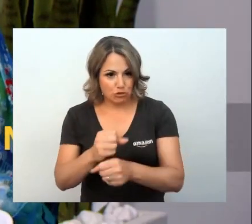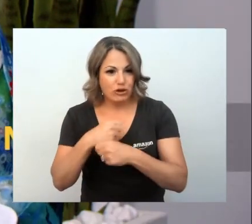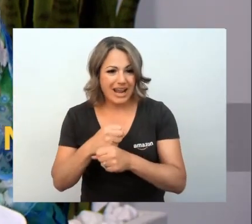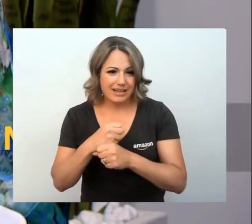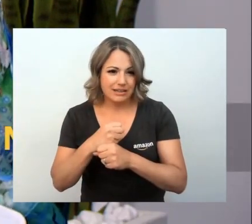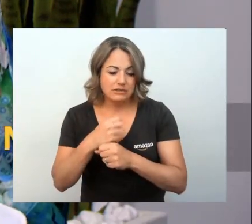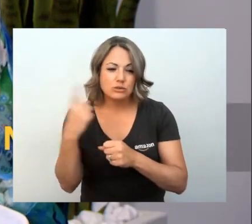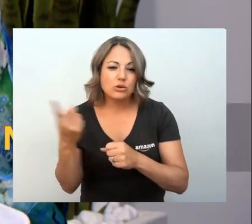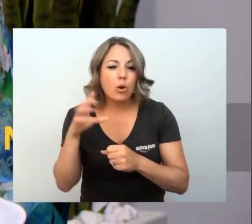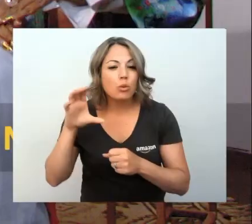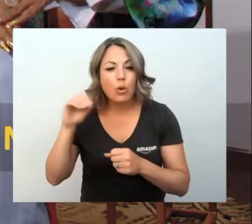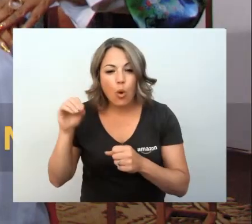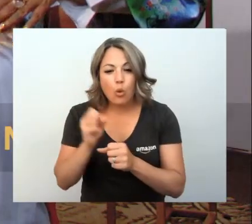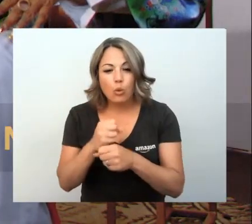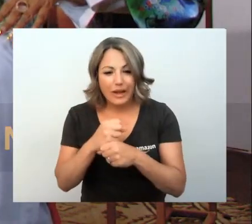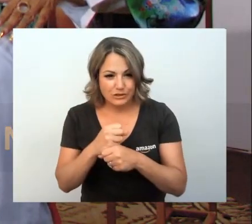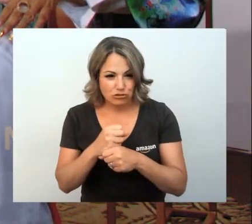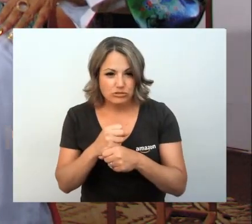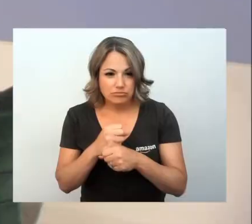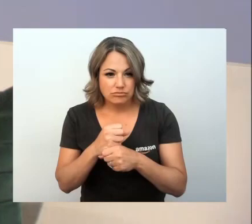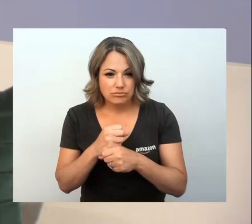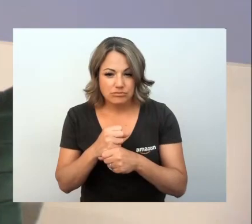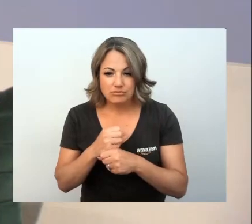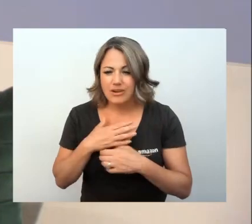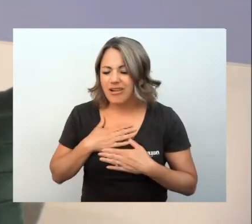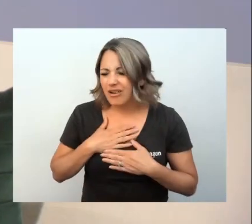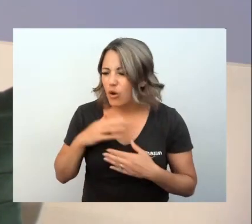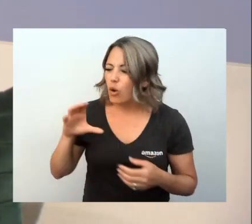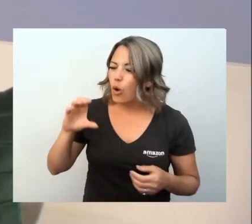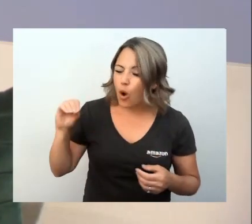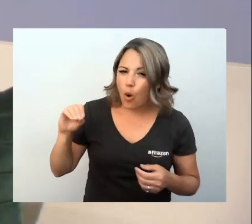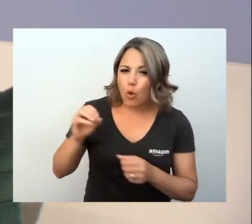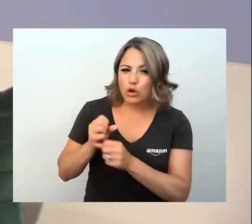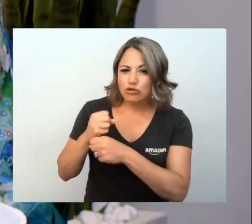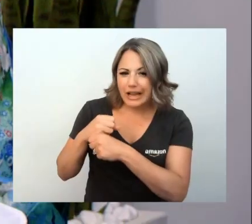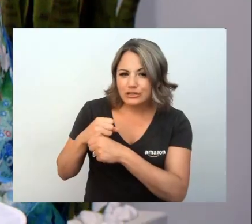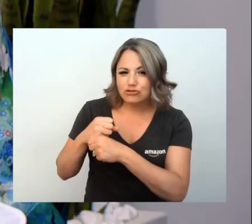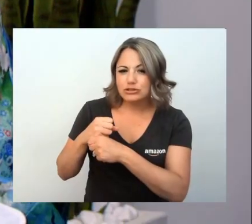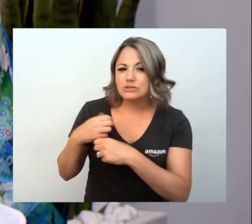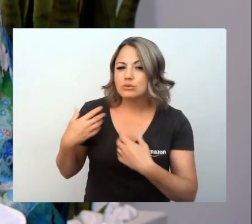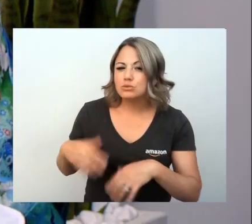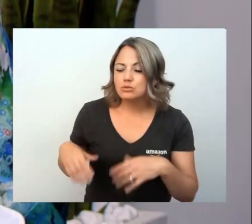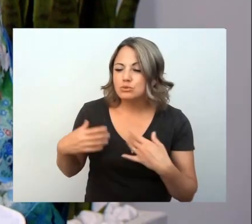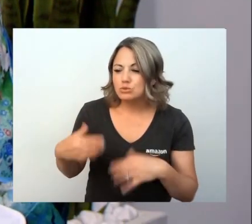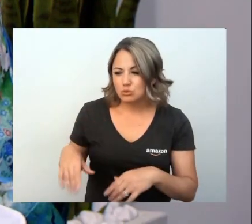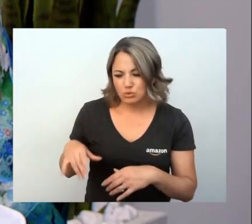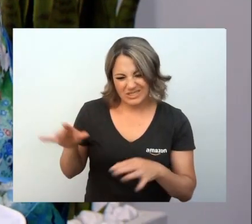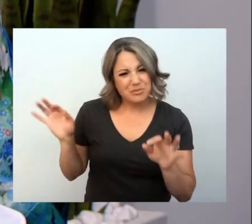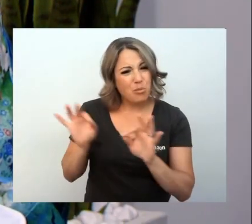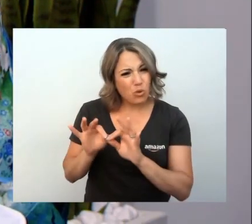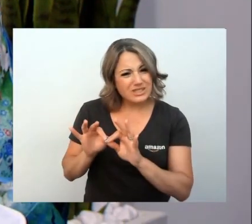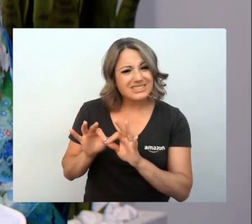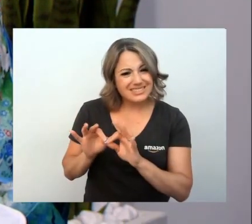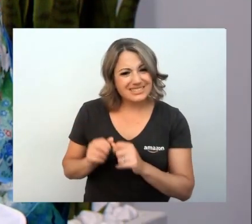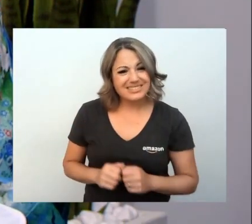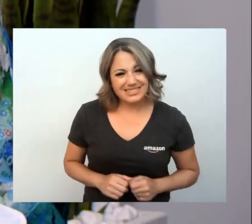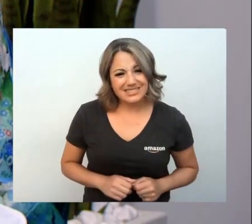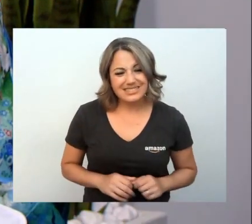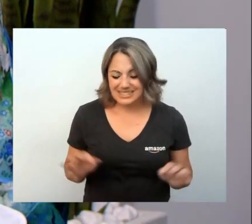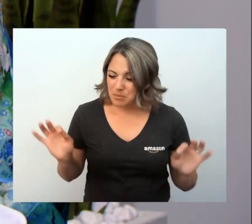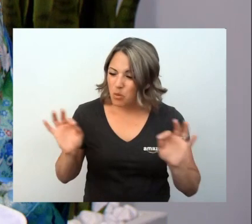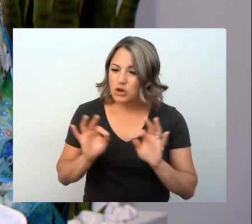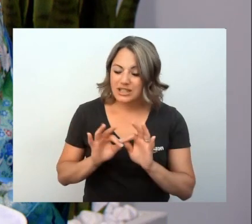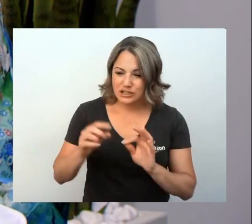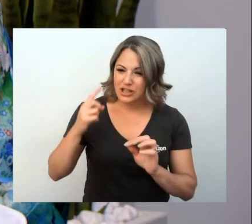a co-creation for me. I love that co-creation component, just, you know, kind of thinking about what